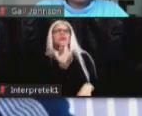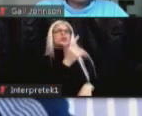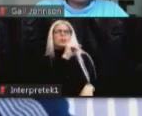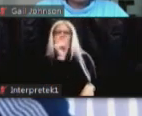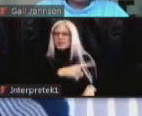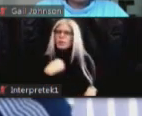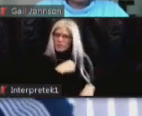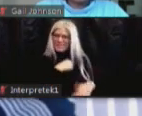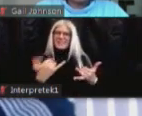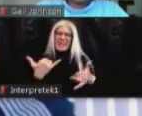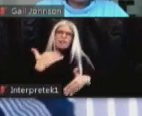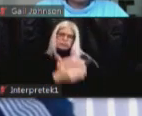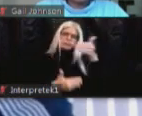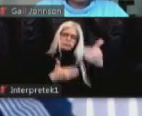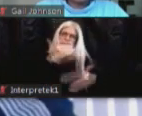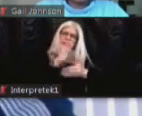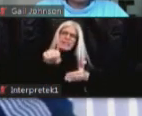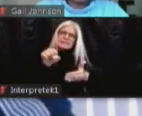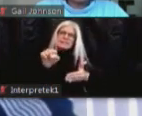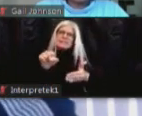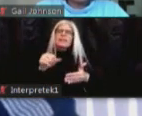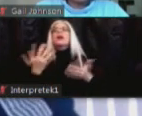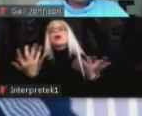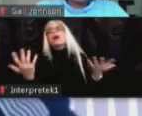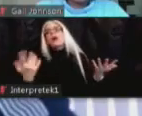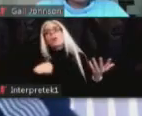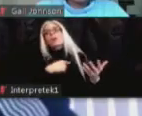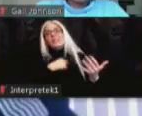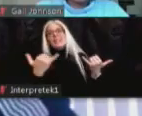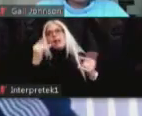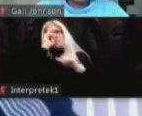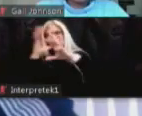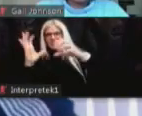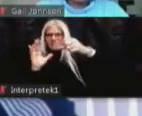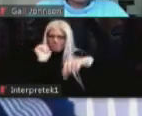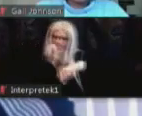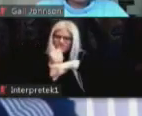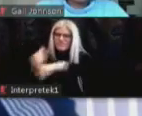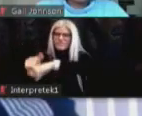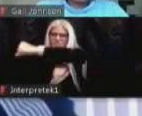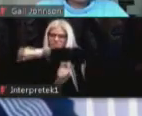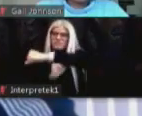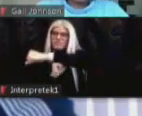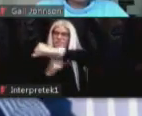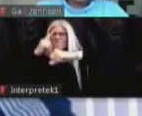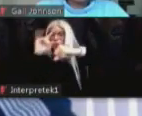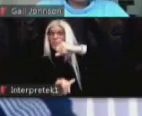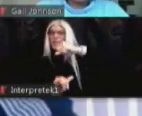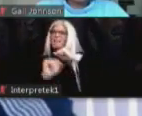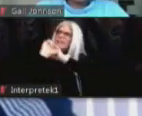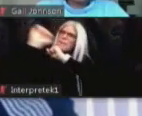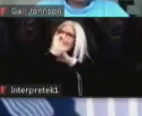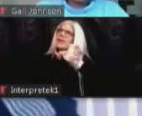that direction. So right now we are building the foundation of our campaign by modeling and using the support of